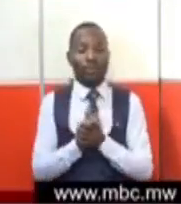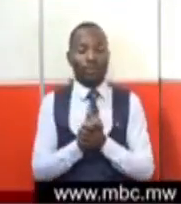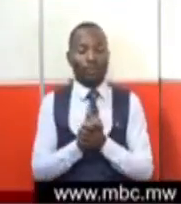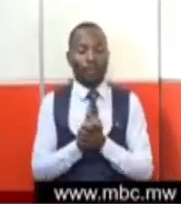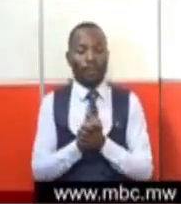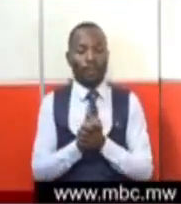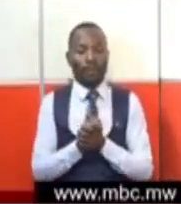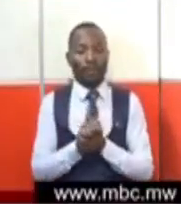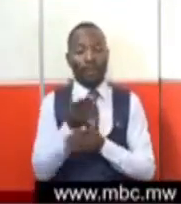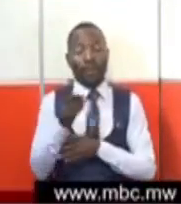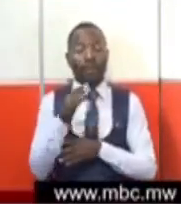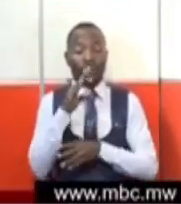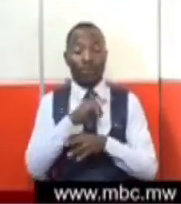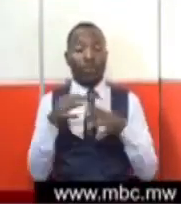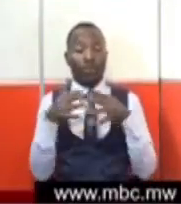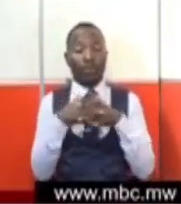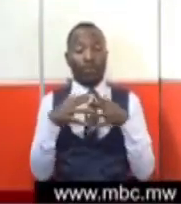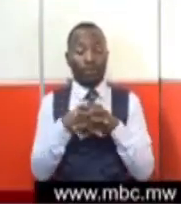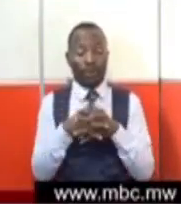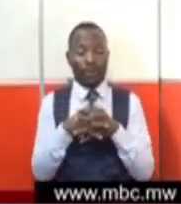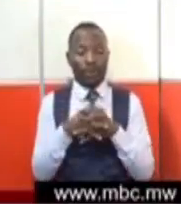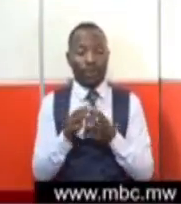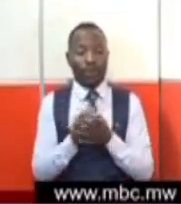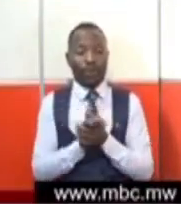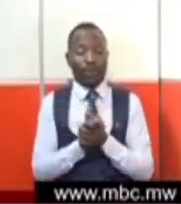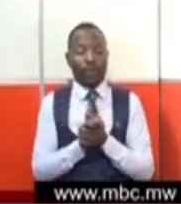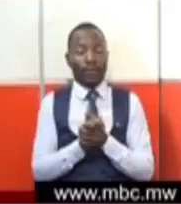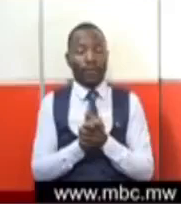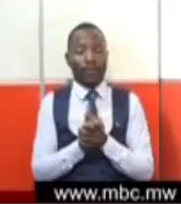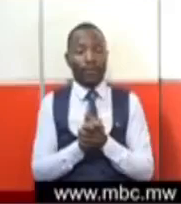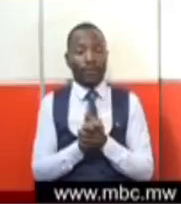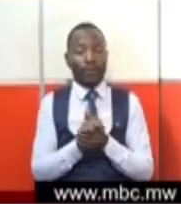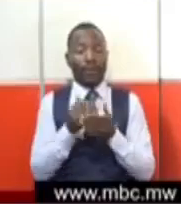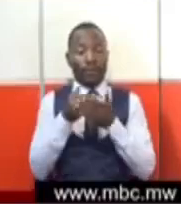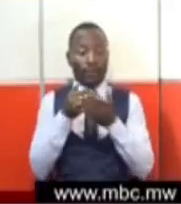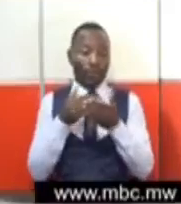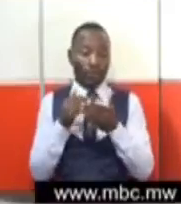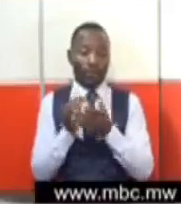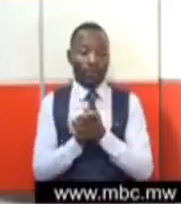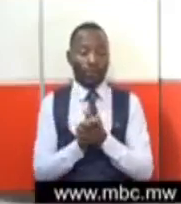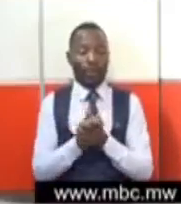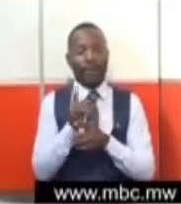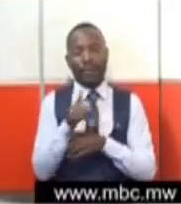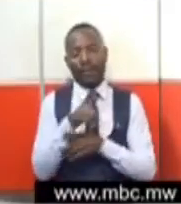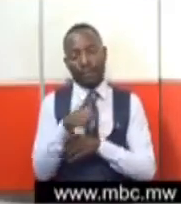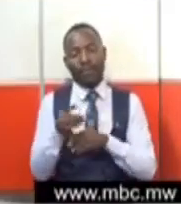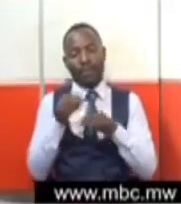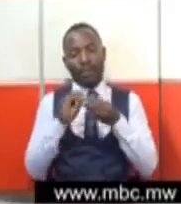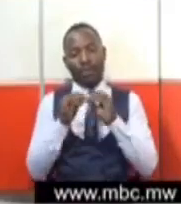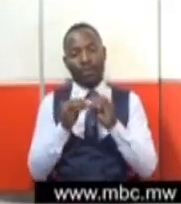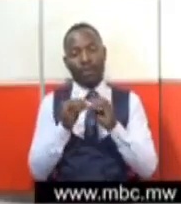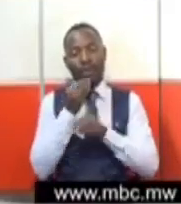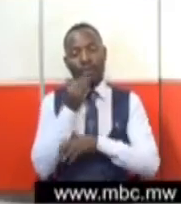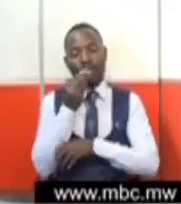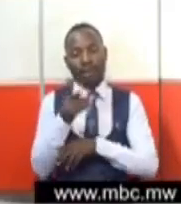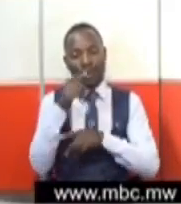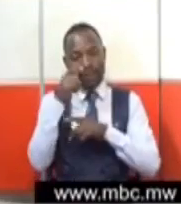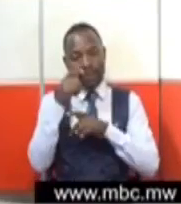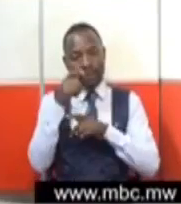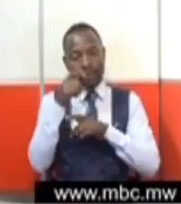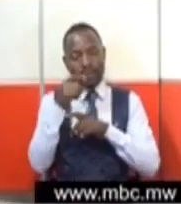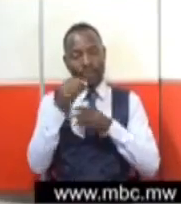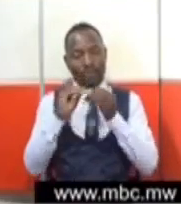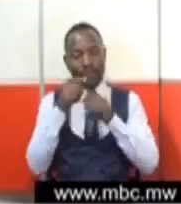have greatly benefited from the feed shelter and feed mixing plant. Before, we were unable to make daily mash, which is essential in